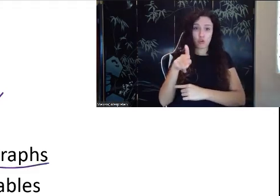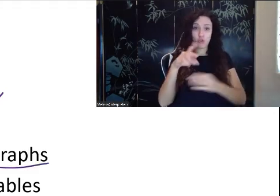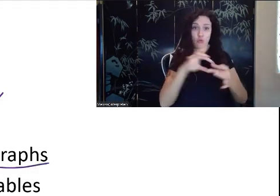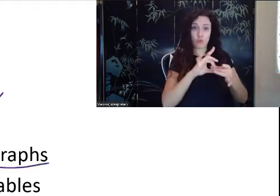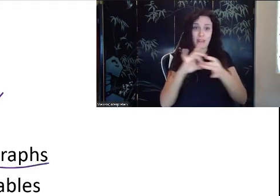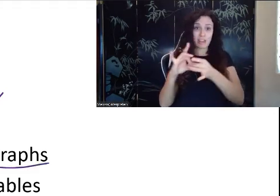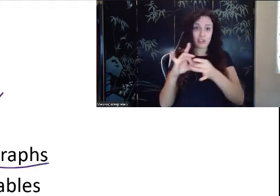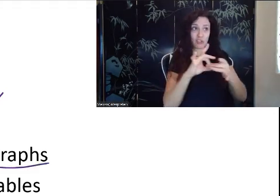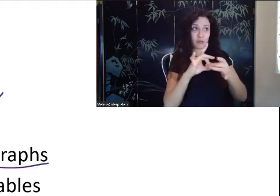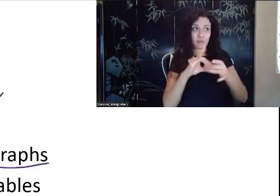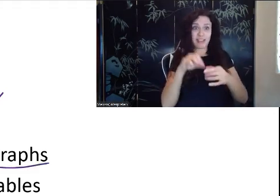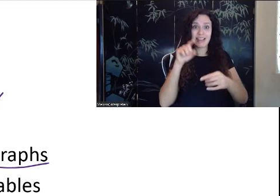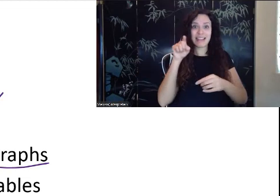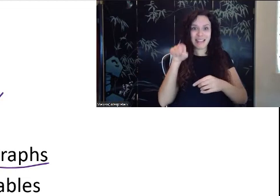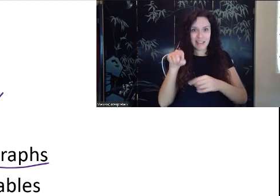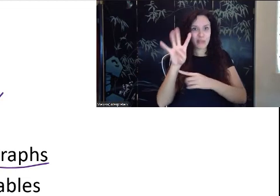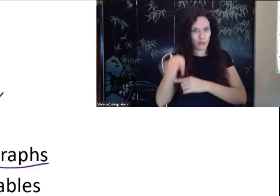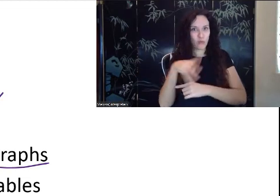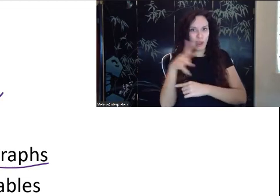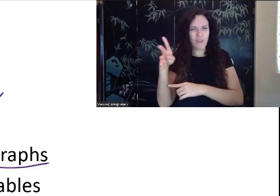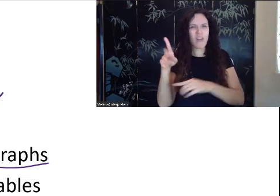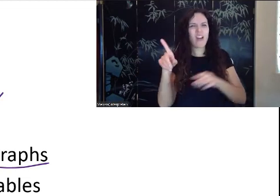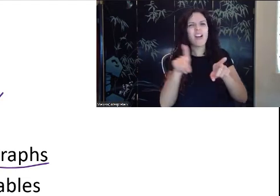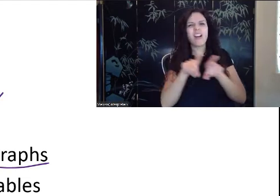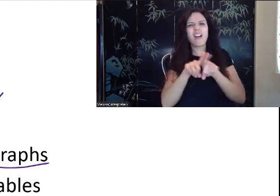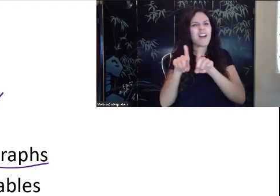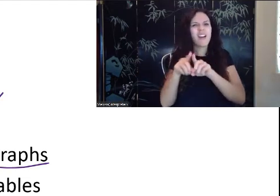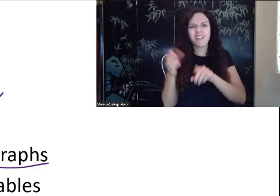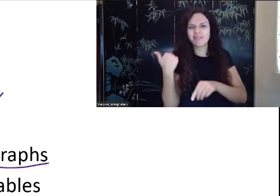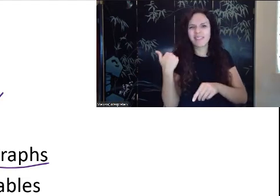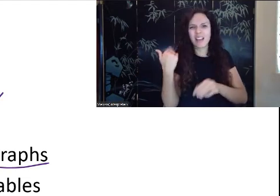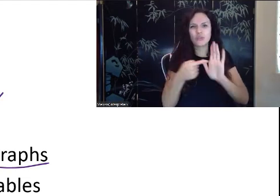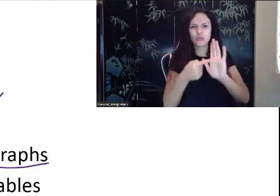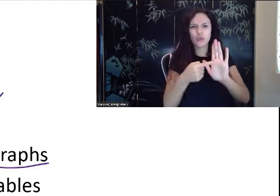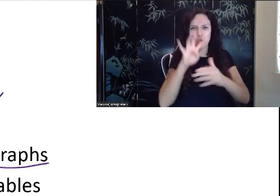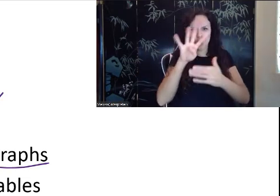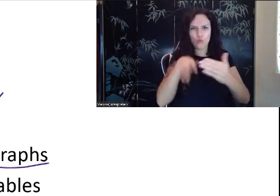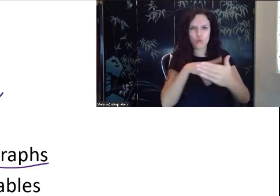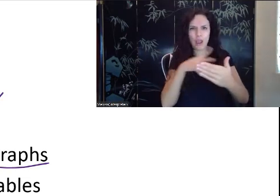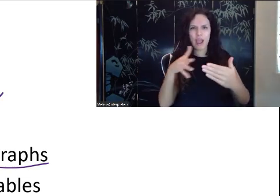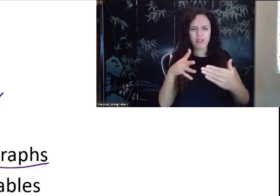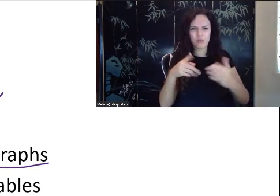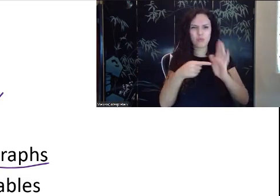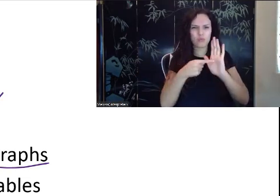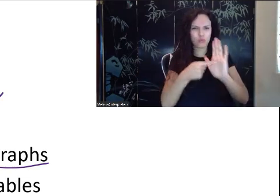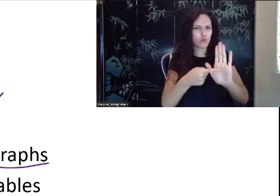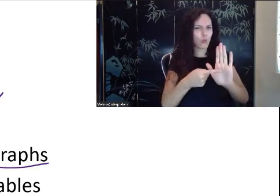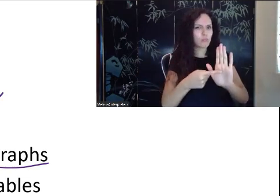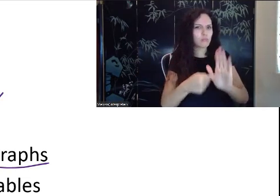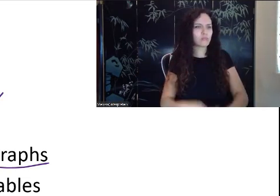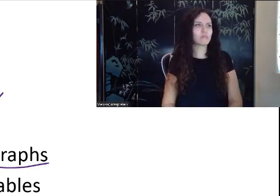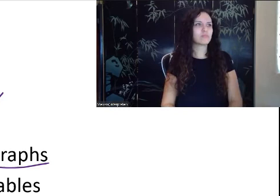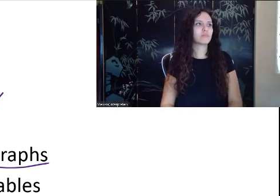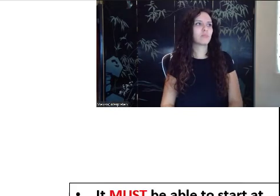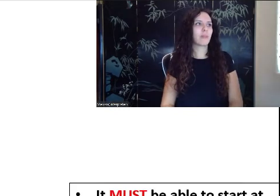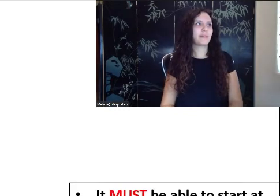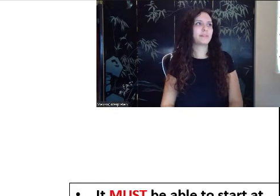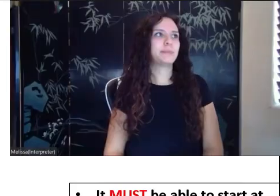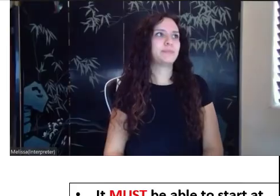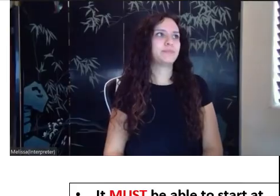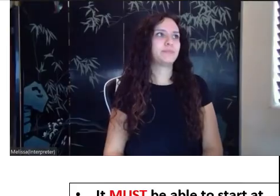in the graphs, just like what I just did on the last slide. But we'll start off with some basic graphs